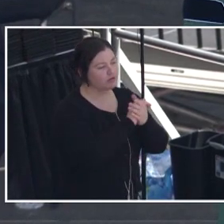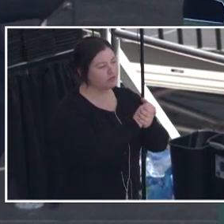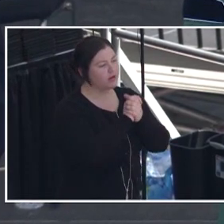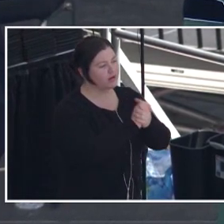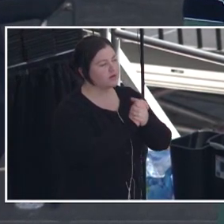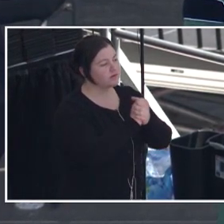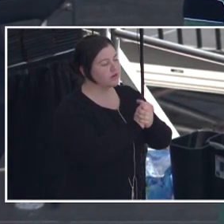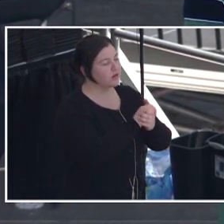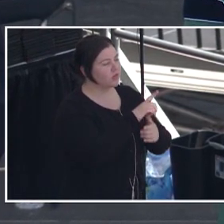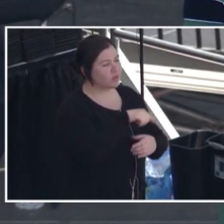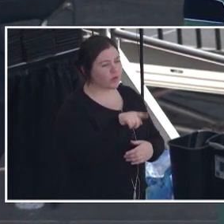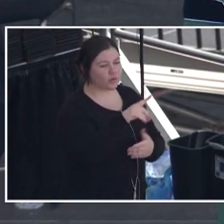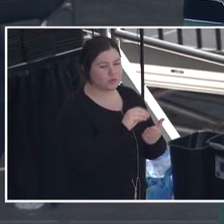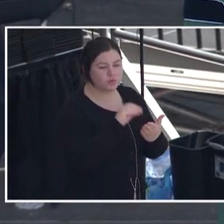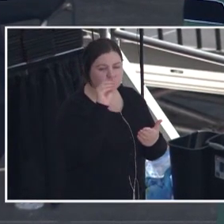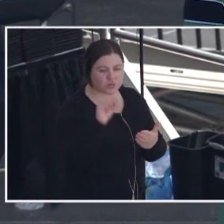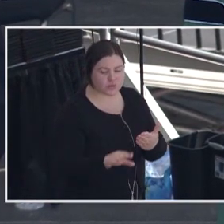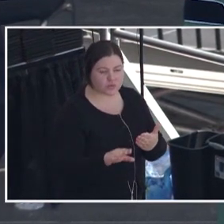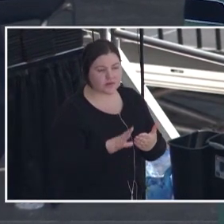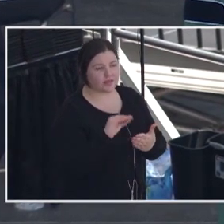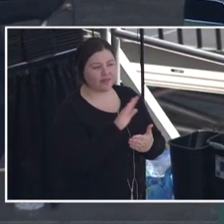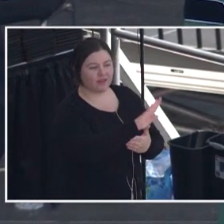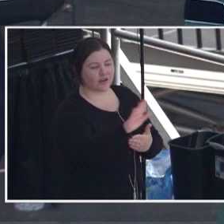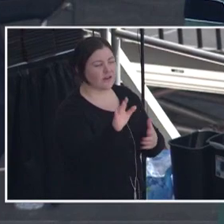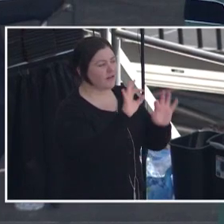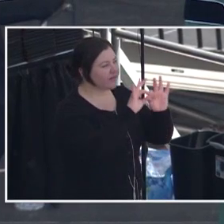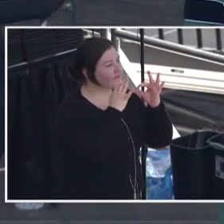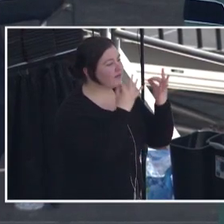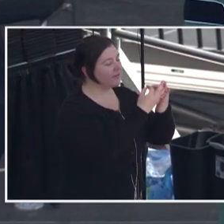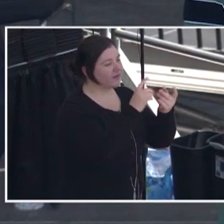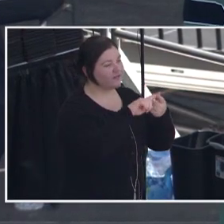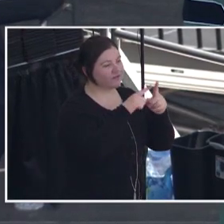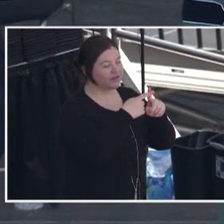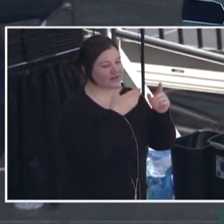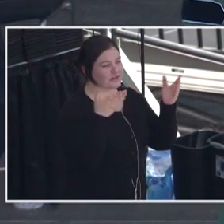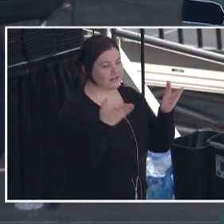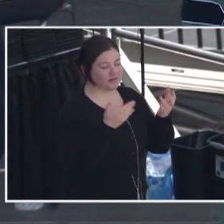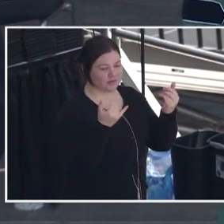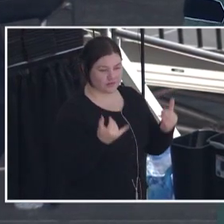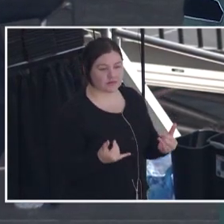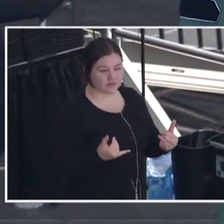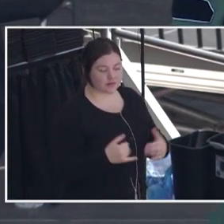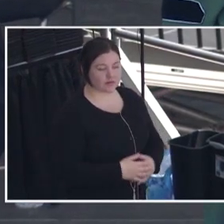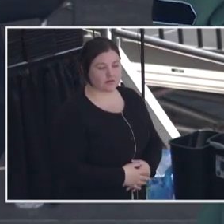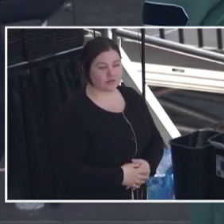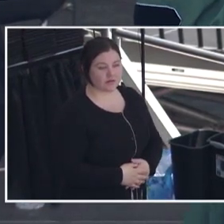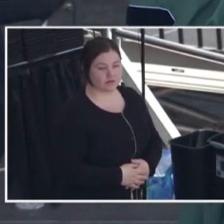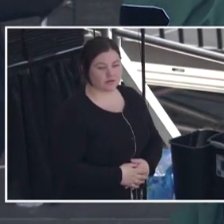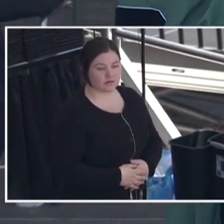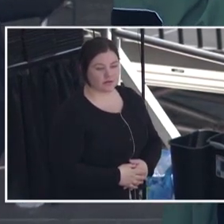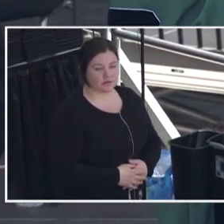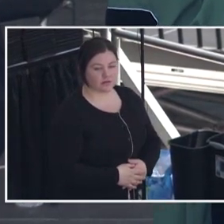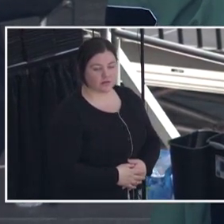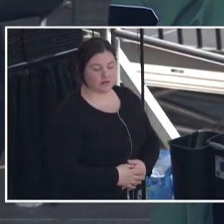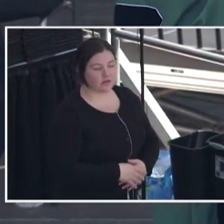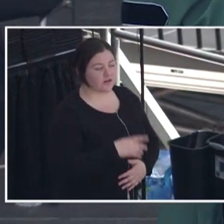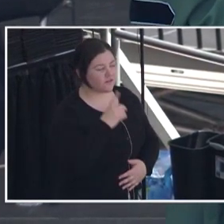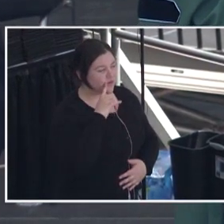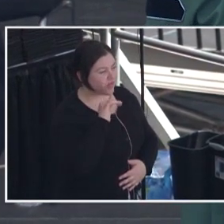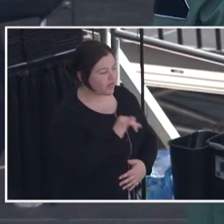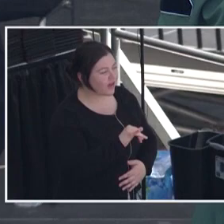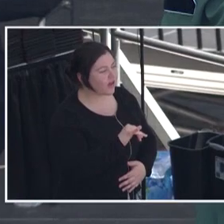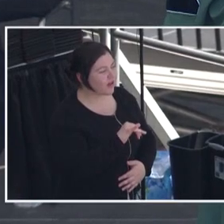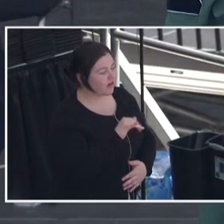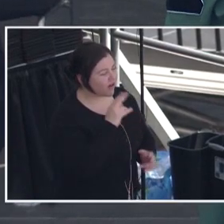these students and their families and friends. In announcing this recognition, it should